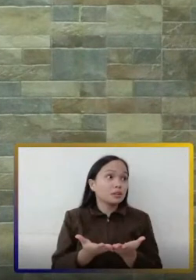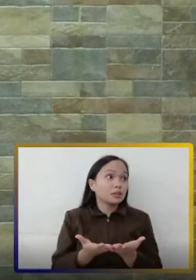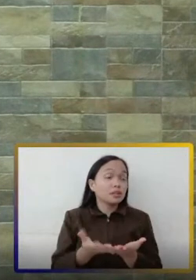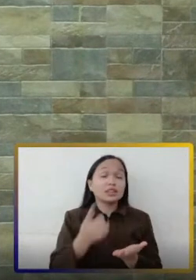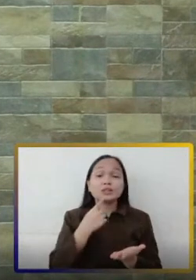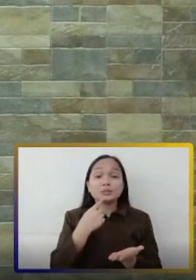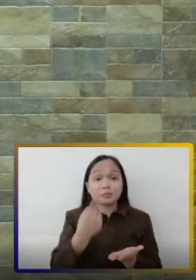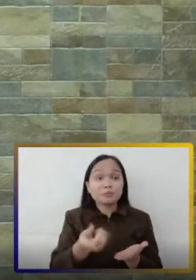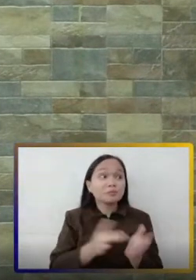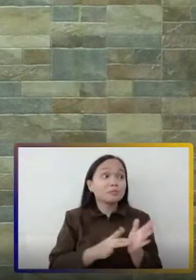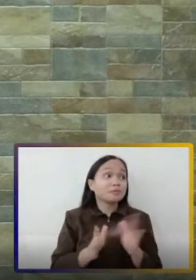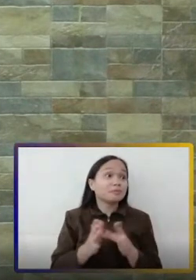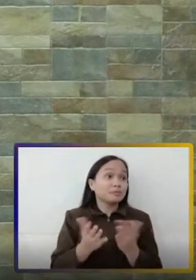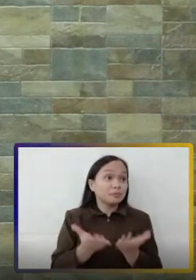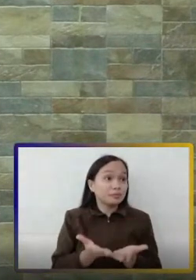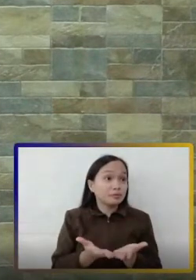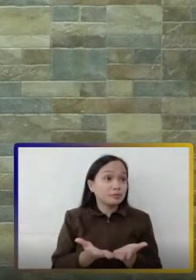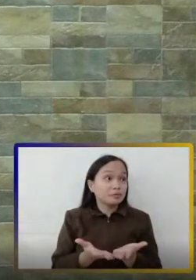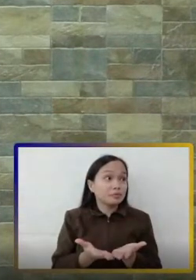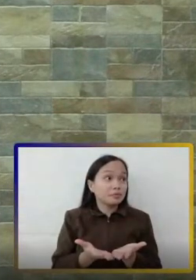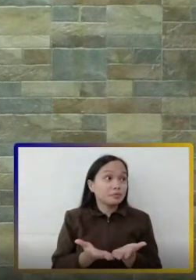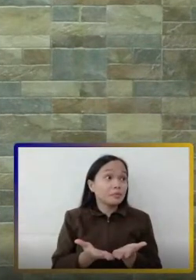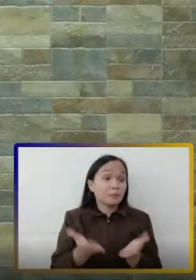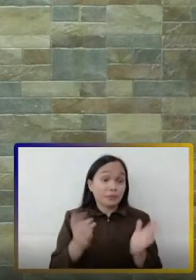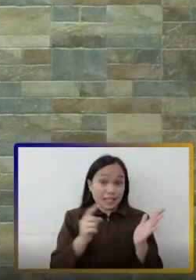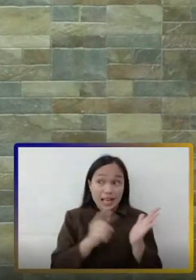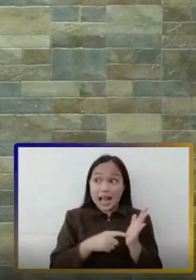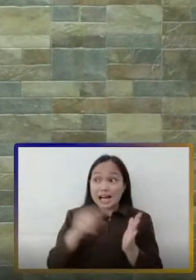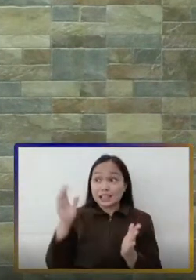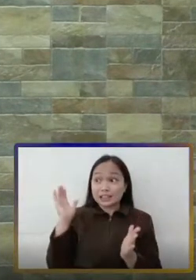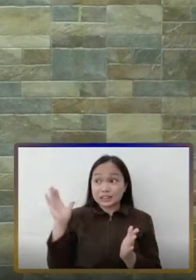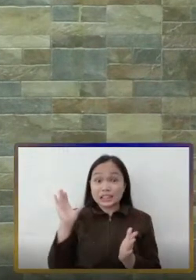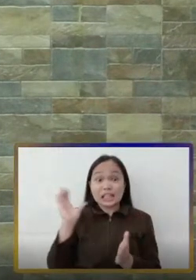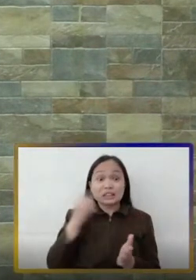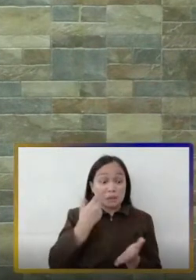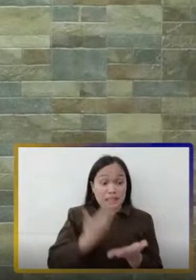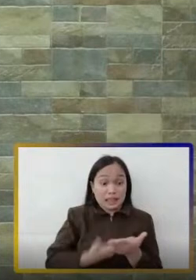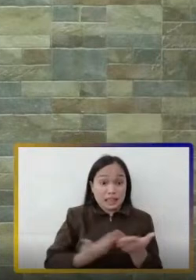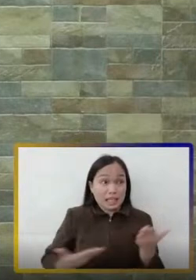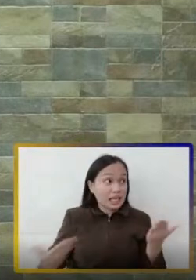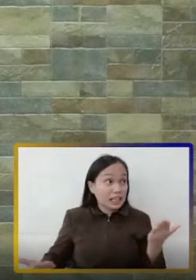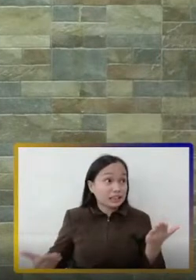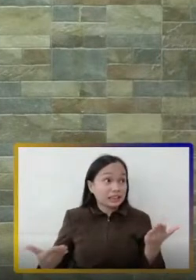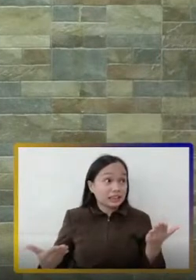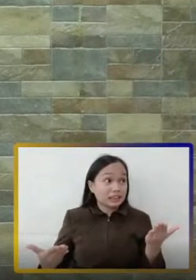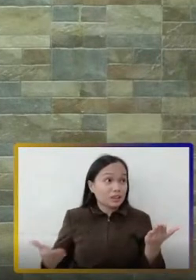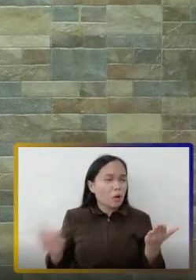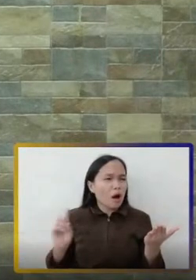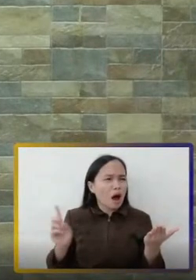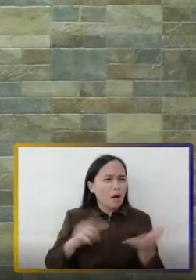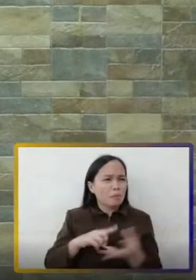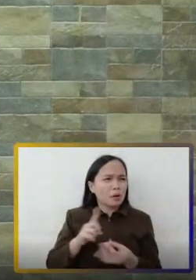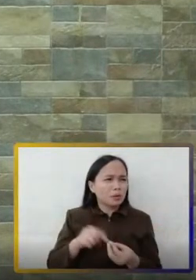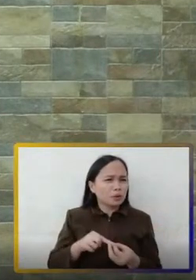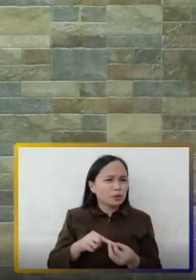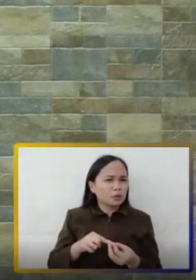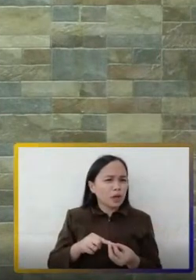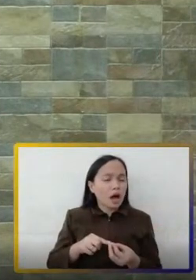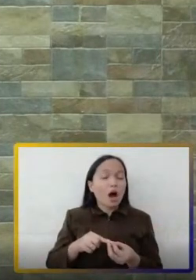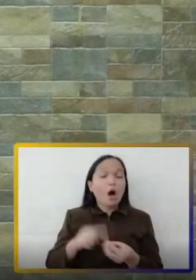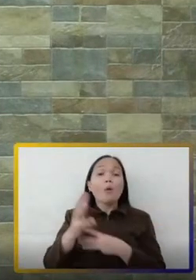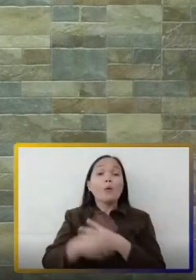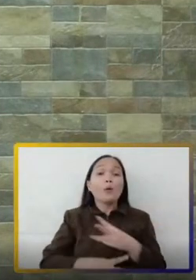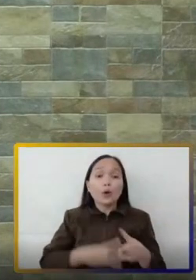Ayon sa sinasabi ng context. These things is referring to the